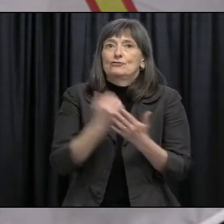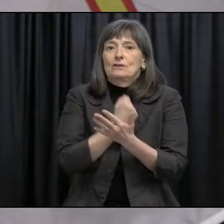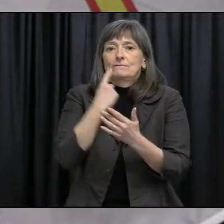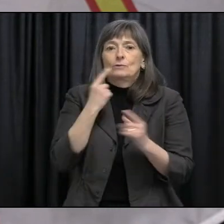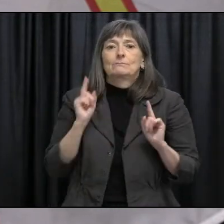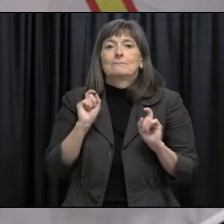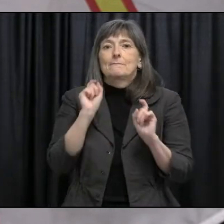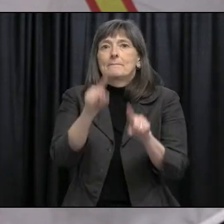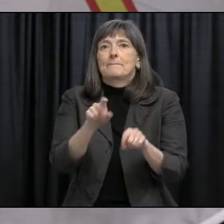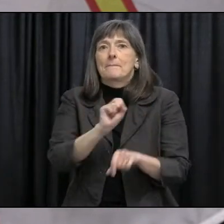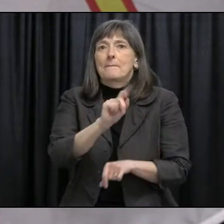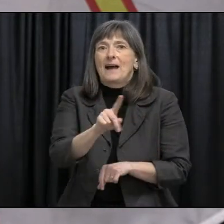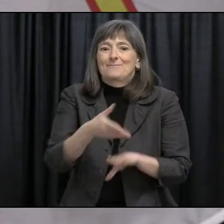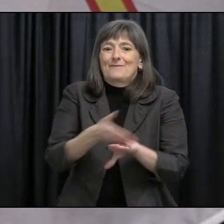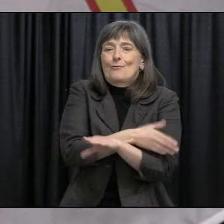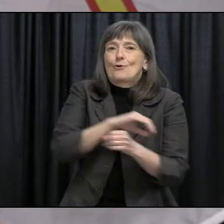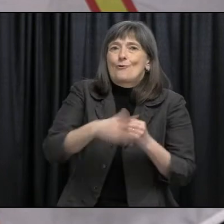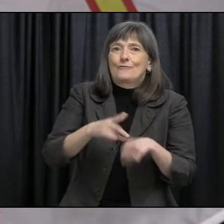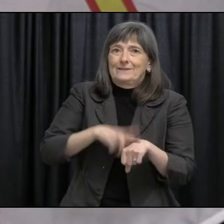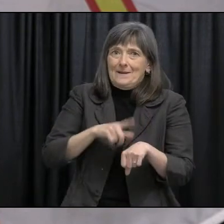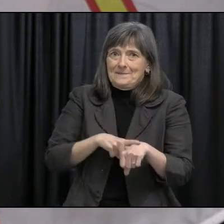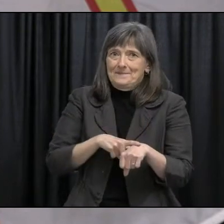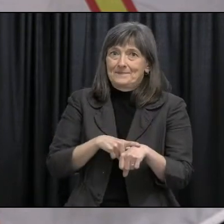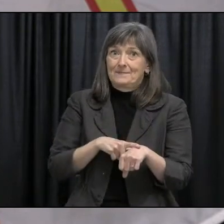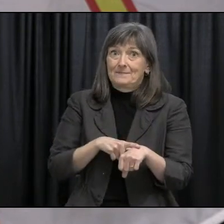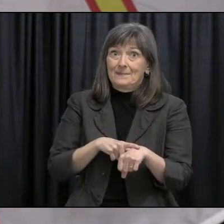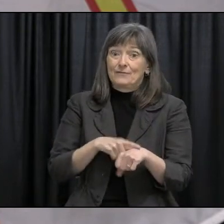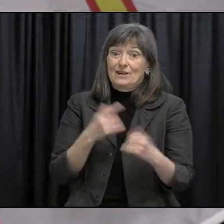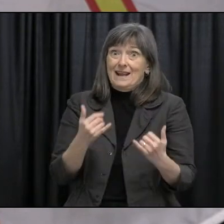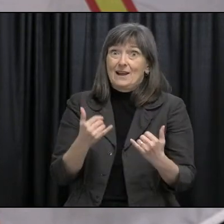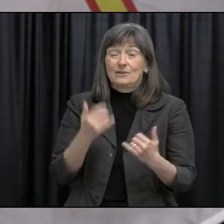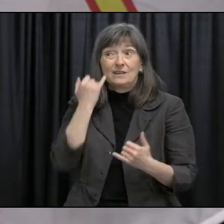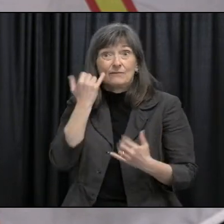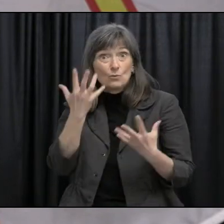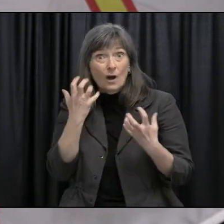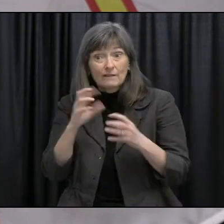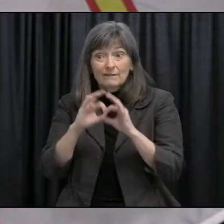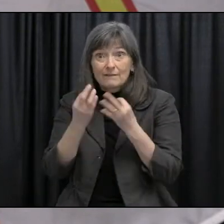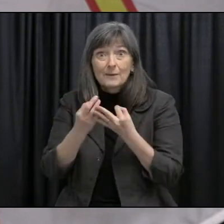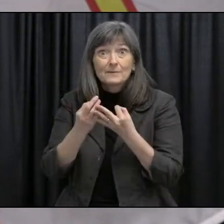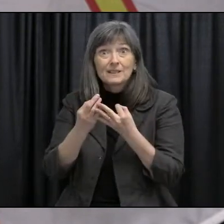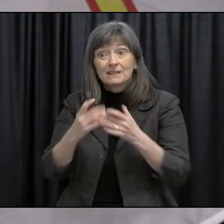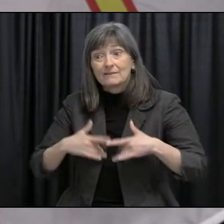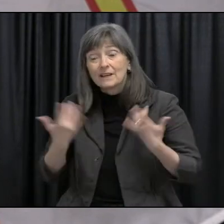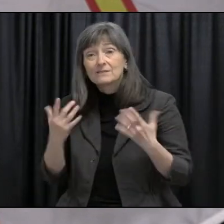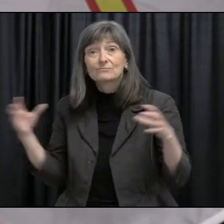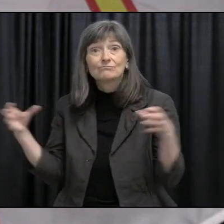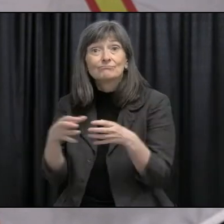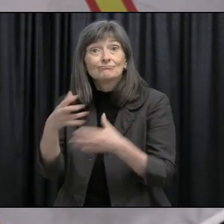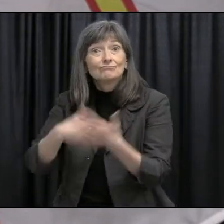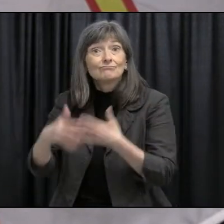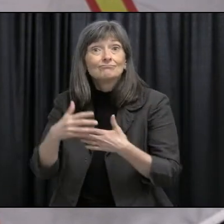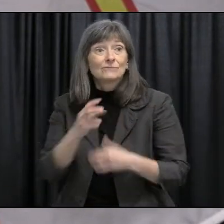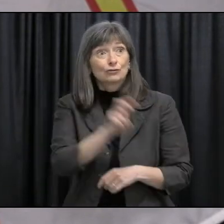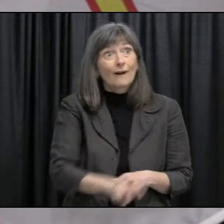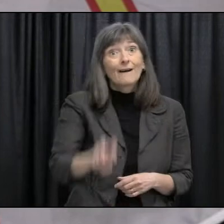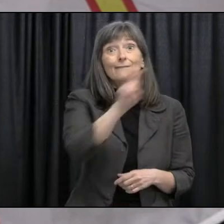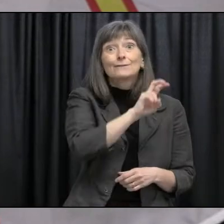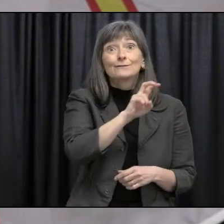what we knew before COVID, to attend family events, travel, and see our friends and family